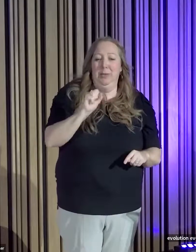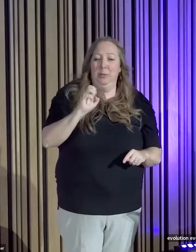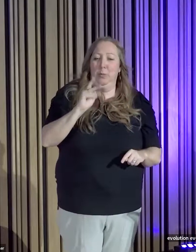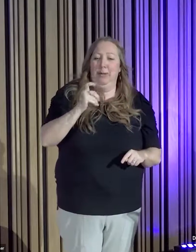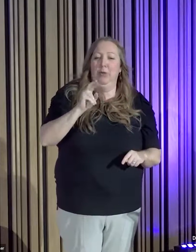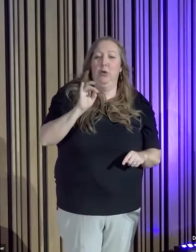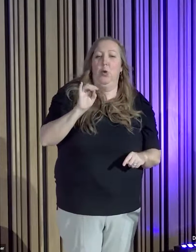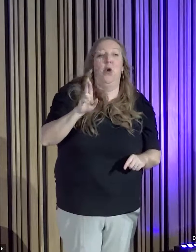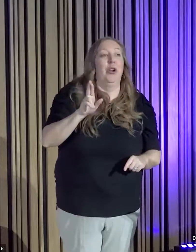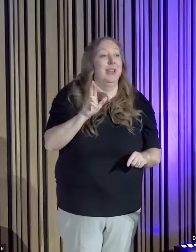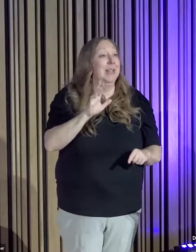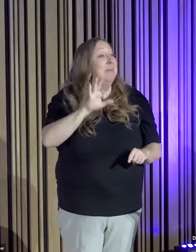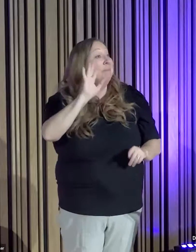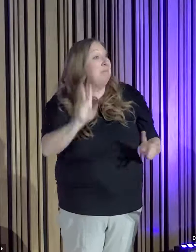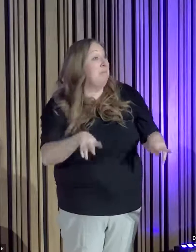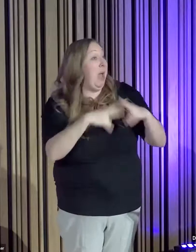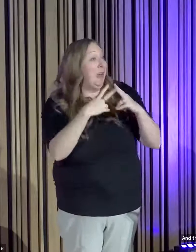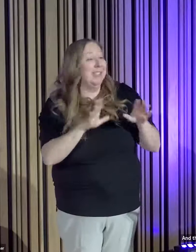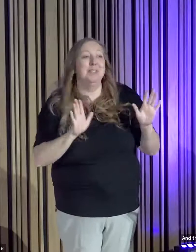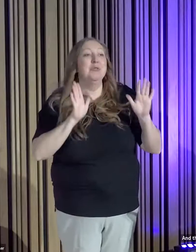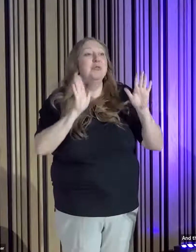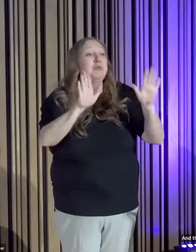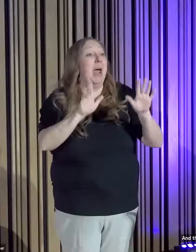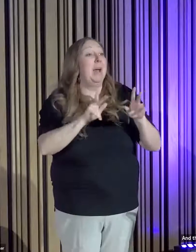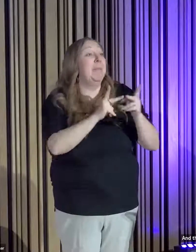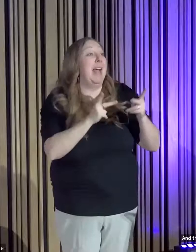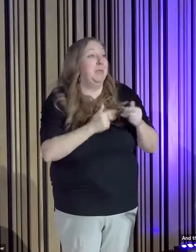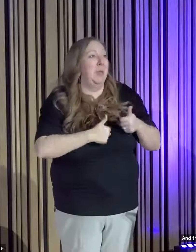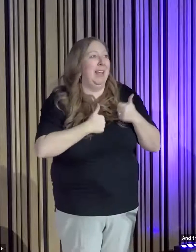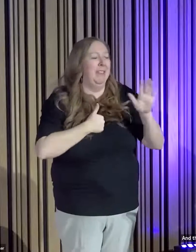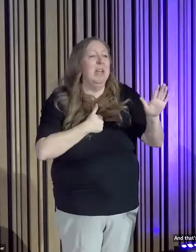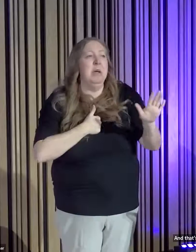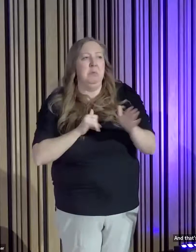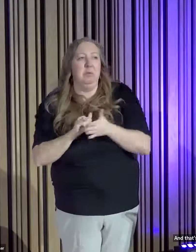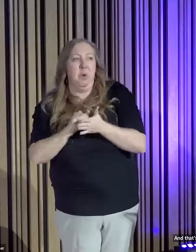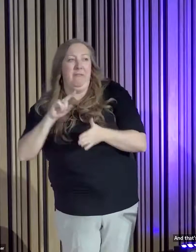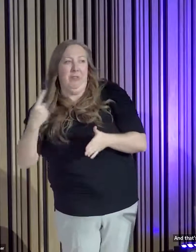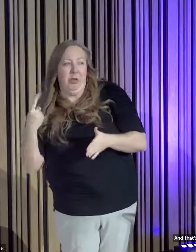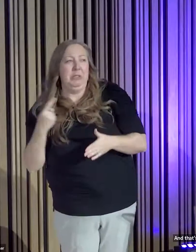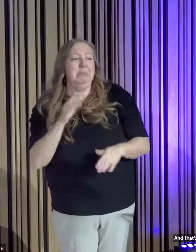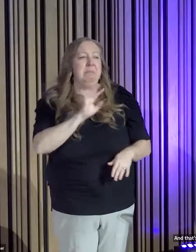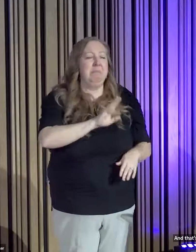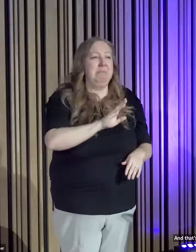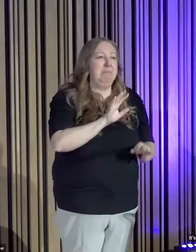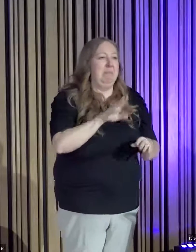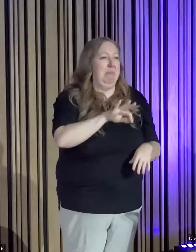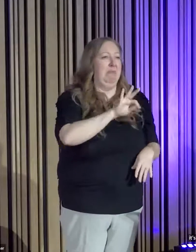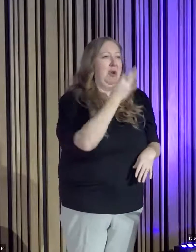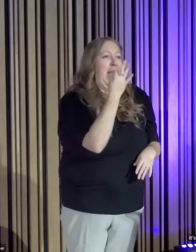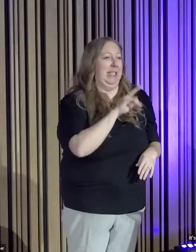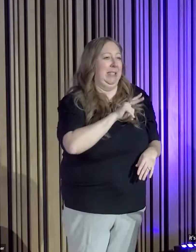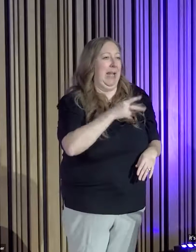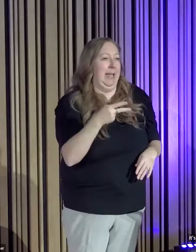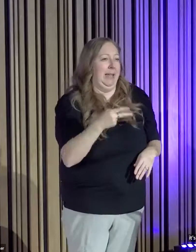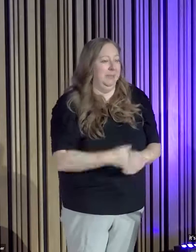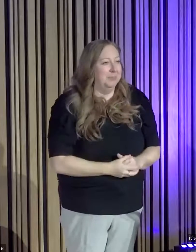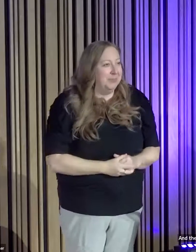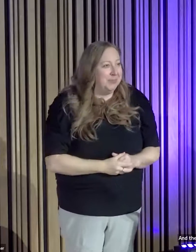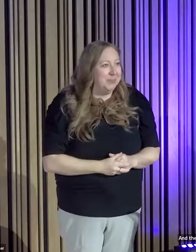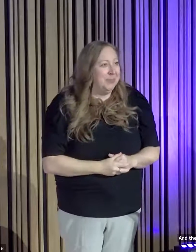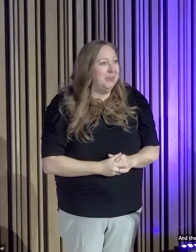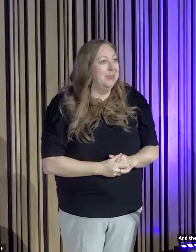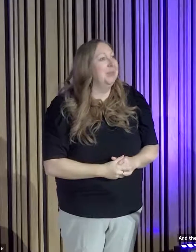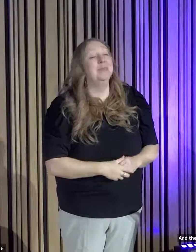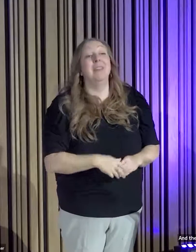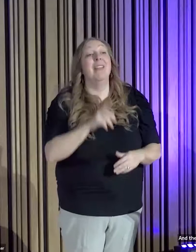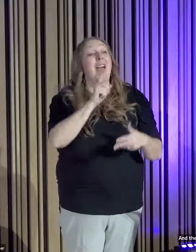to live. If it's not New York, it's okay, it's Paris. And then last, we're gonna hear from Dr.